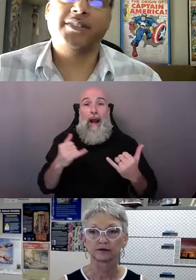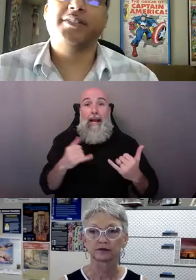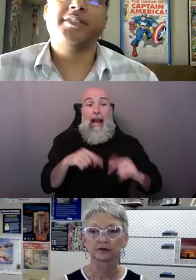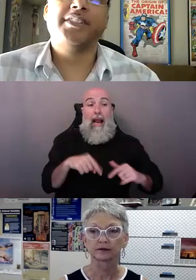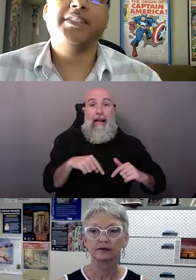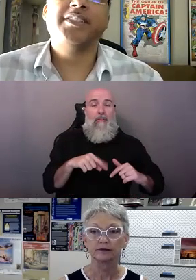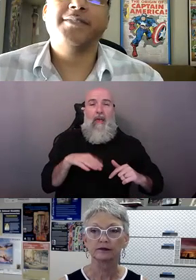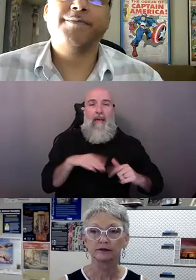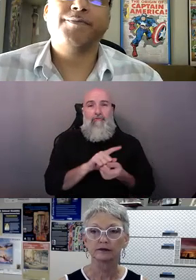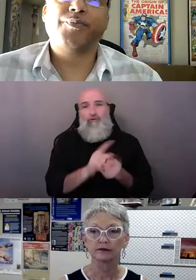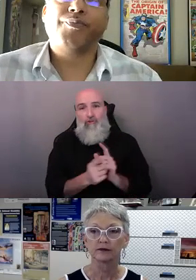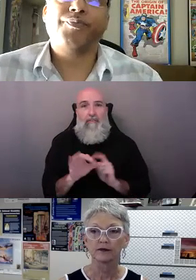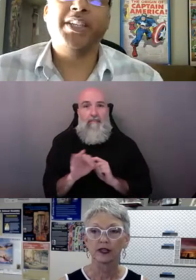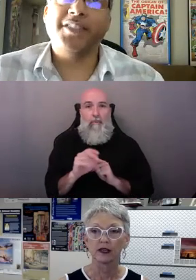formulas